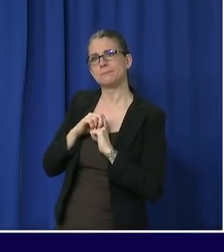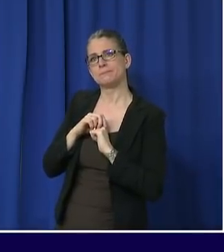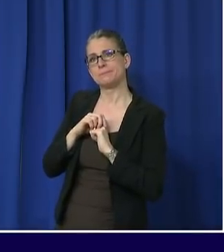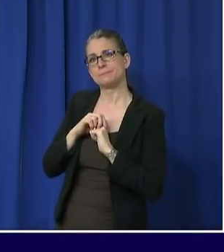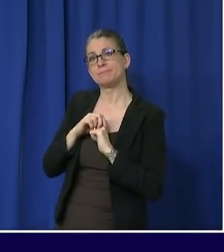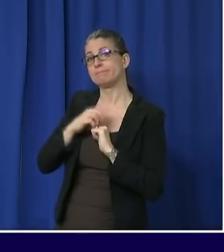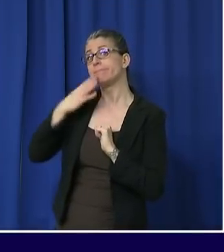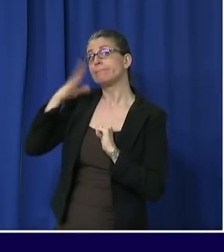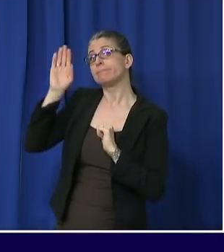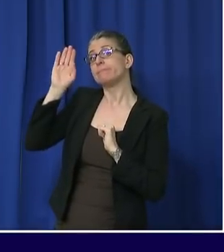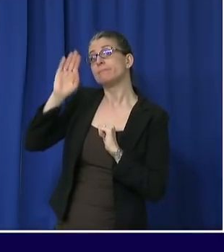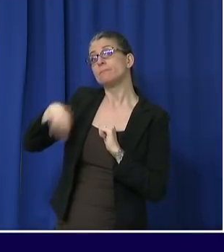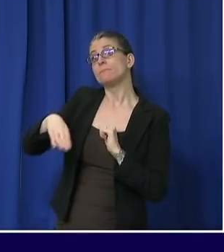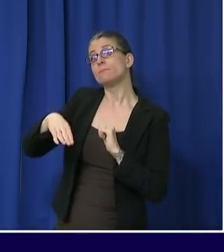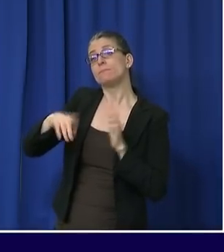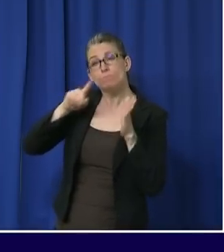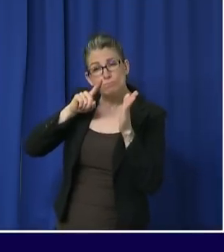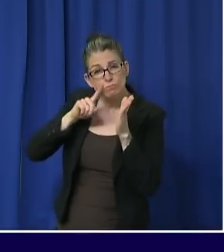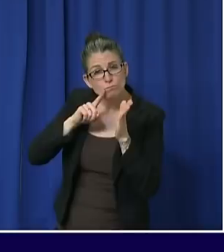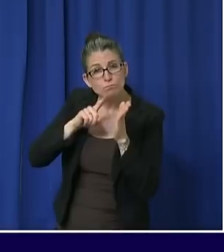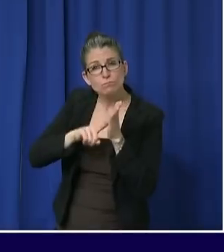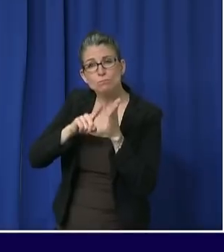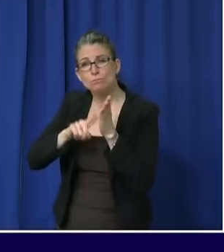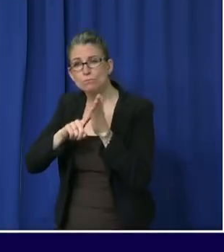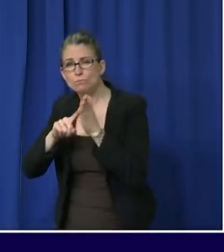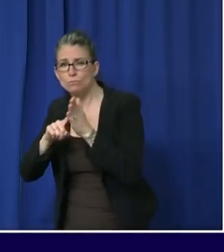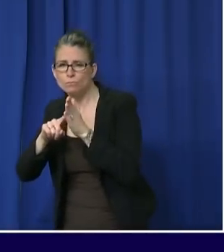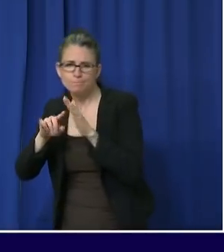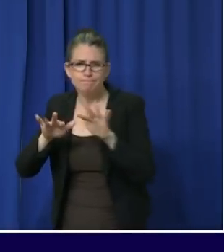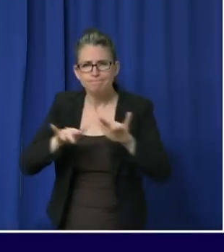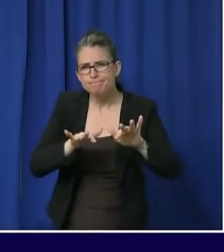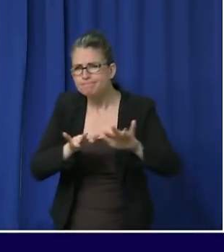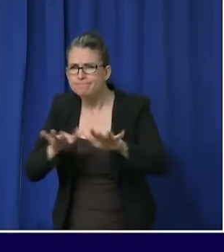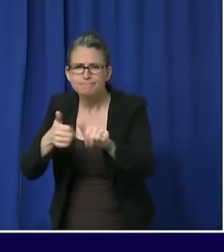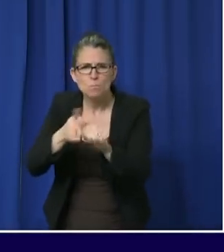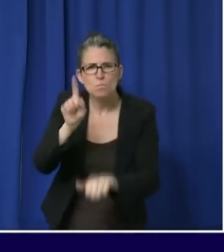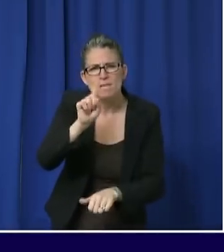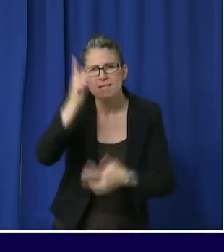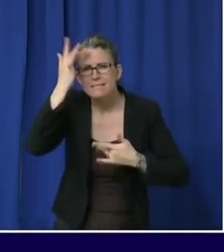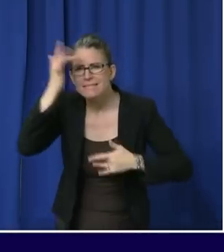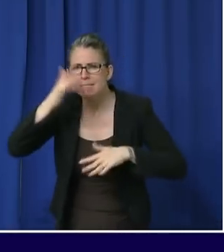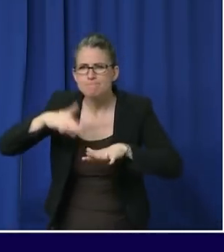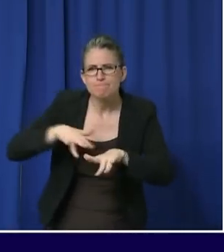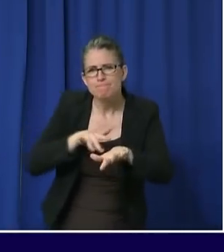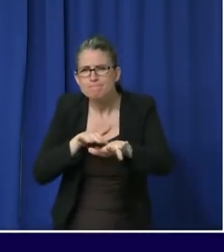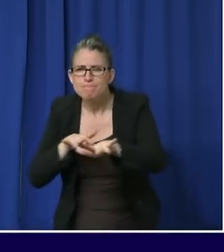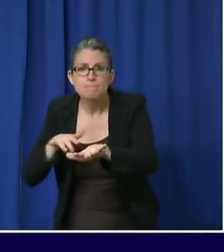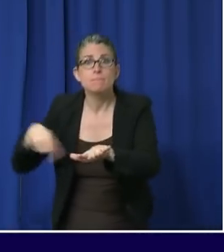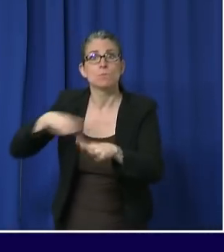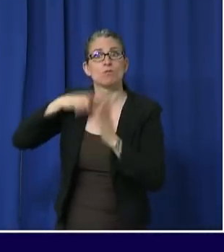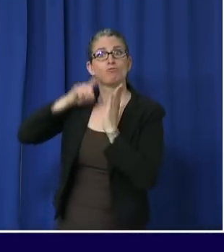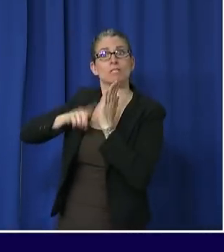day, we have seen them going up since last week. We've had several outbreaks, but, I think we had a jump